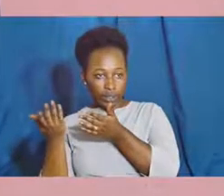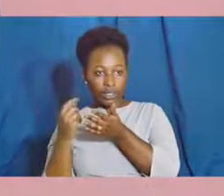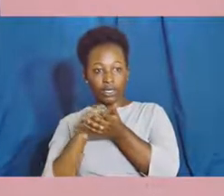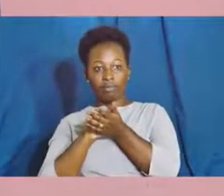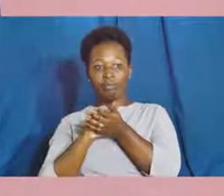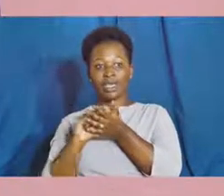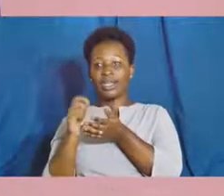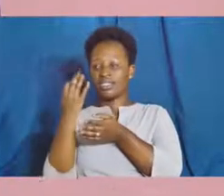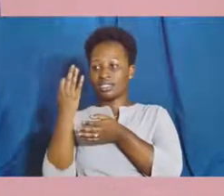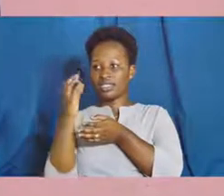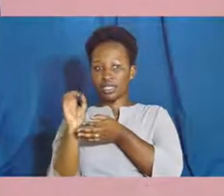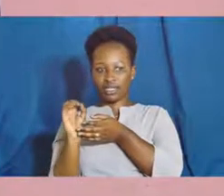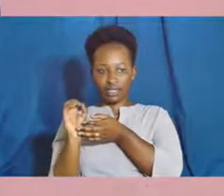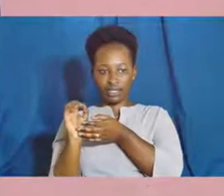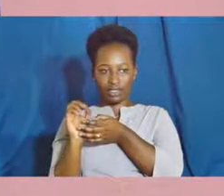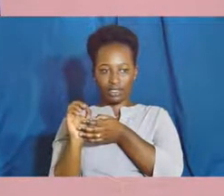minus 30, that is